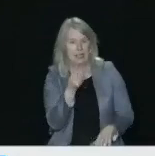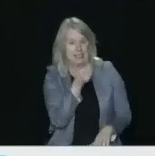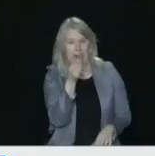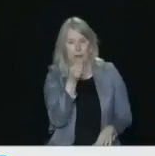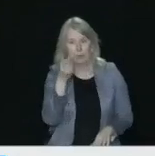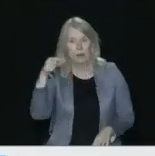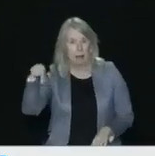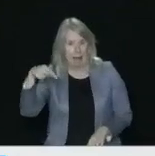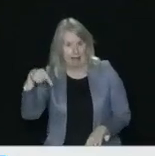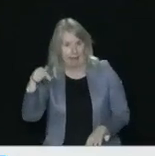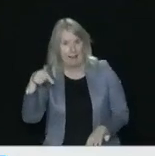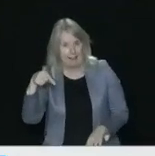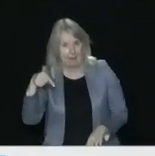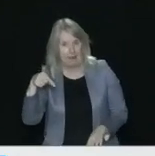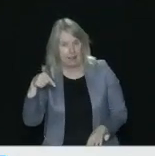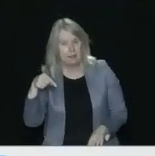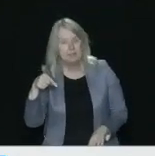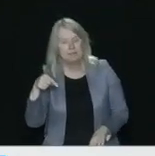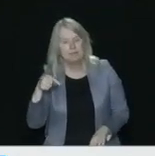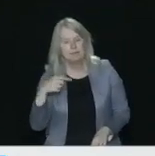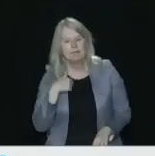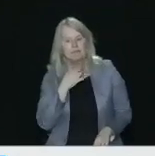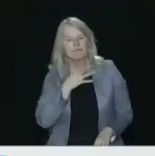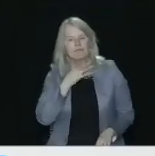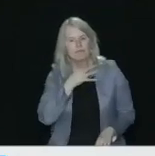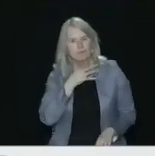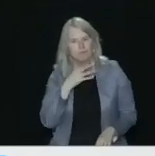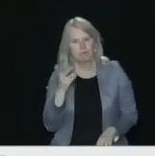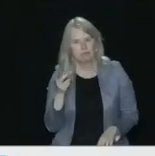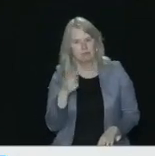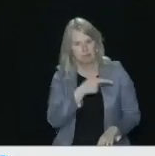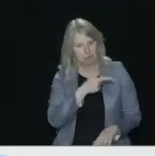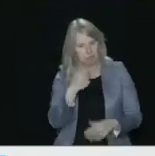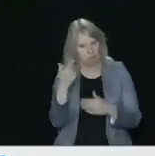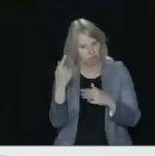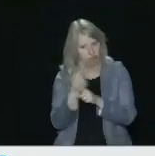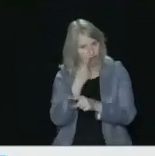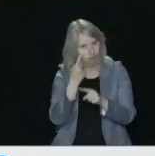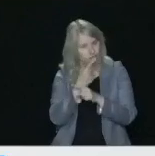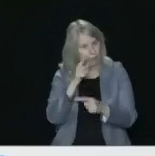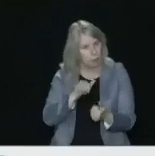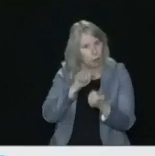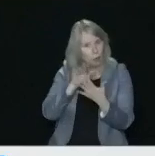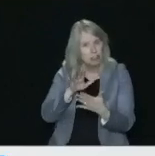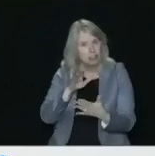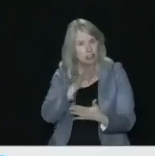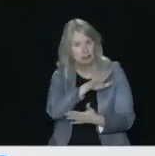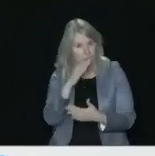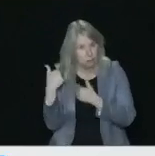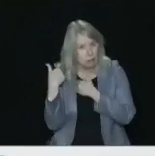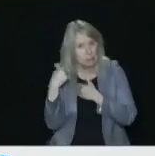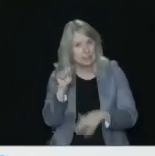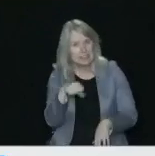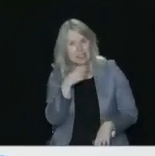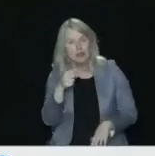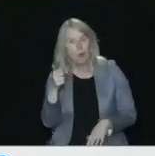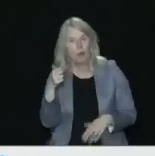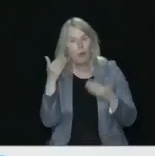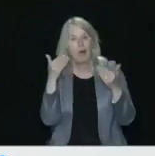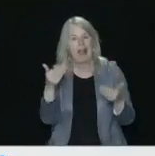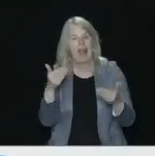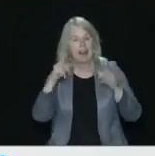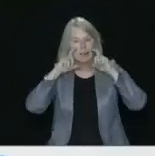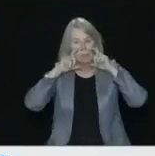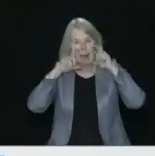probably BA.1 Omicron, it protects against infection with BA.2. That's the data we have